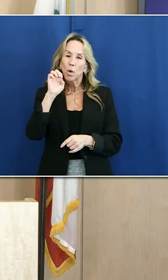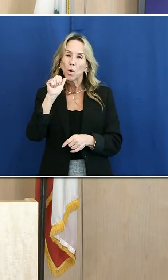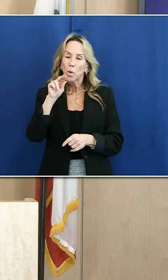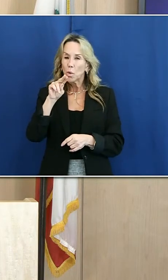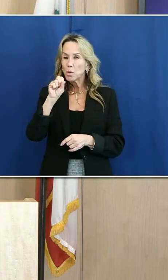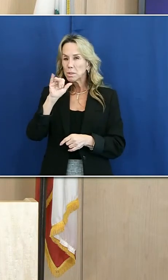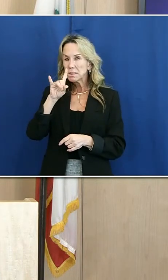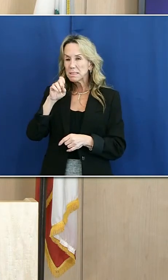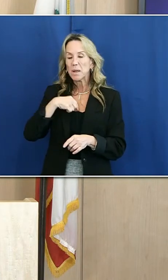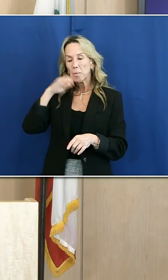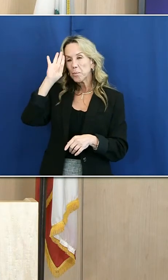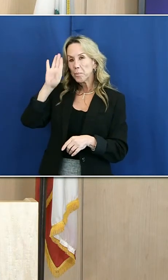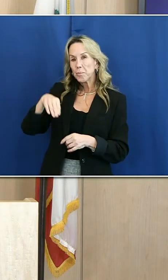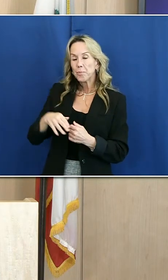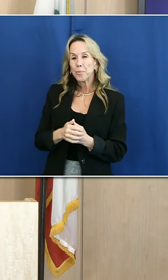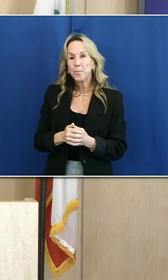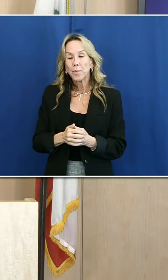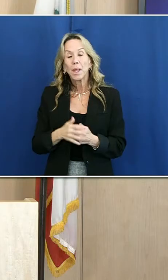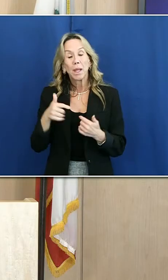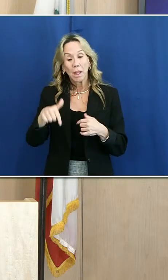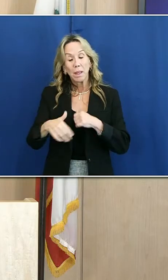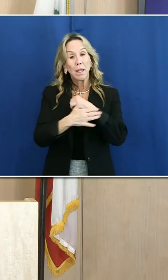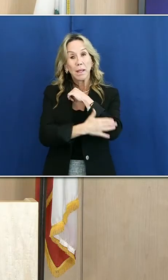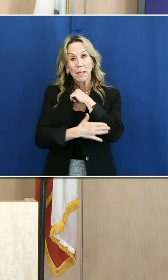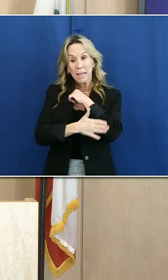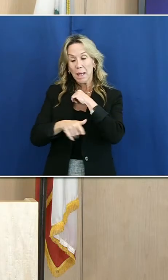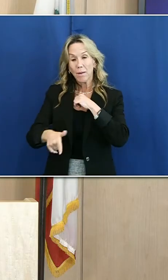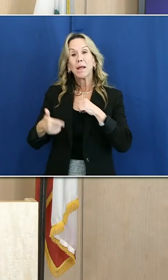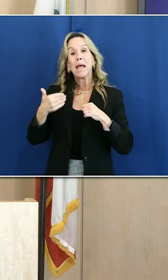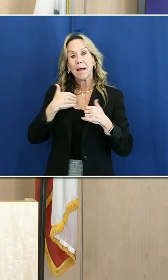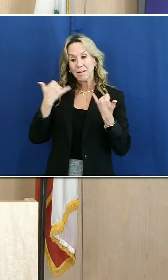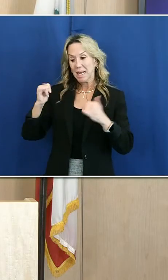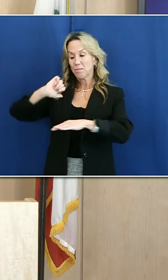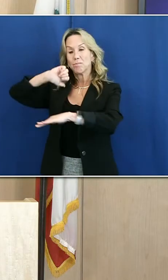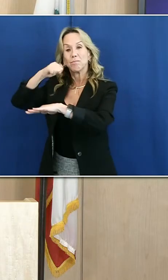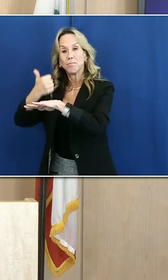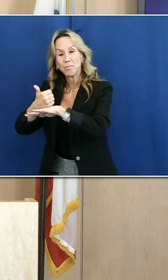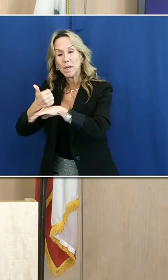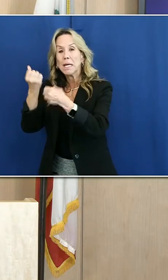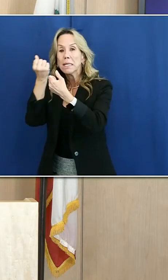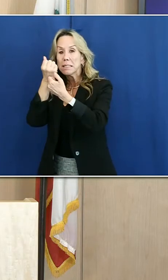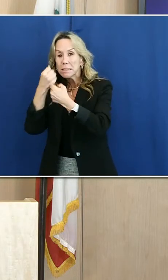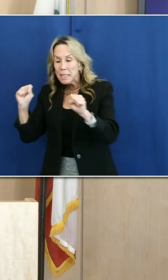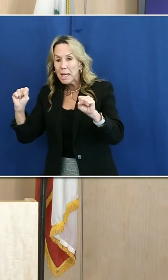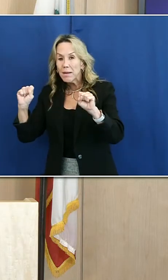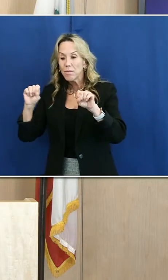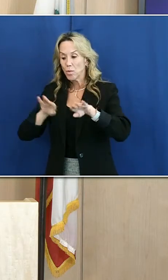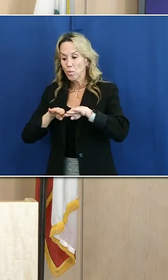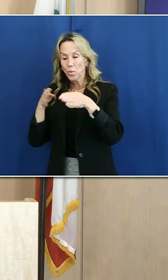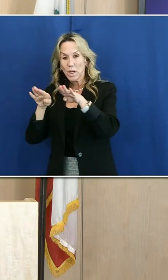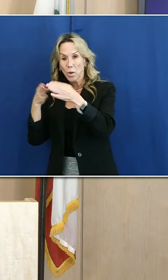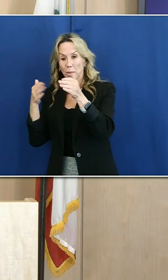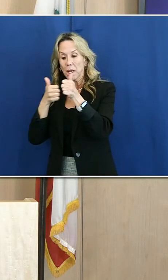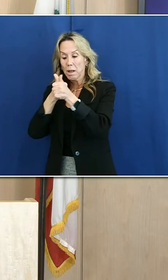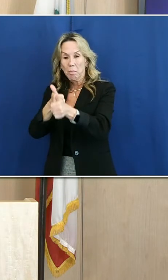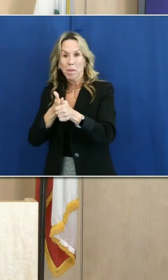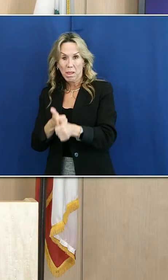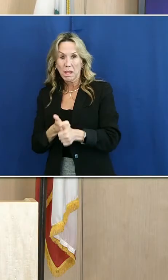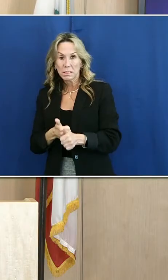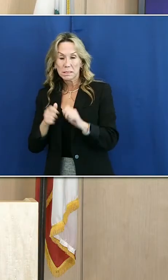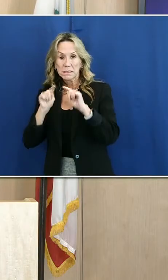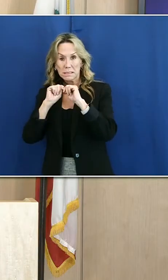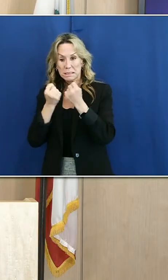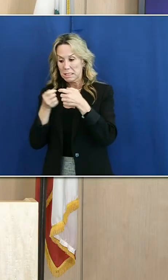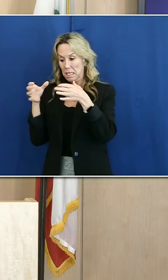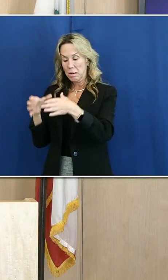The county has established a safe reopening compliance team. It's a program with multiple teams that we have that